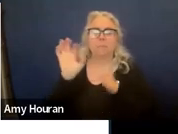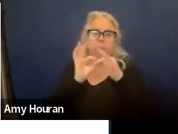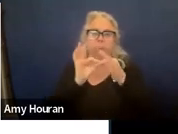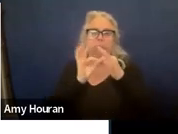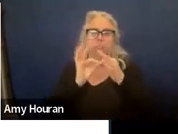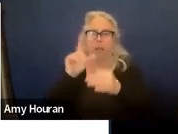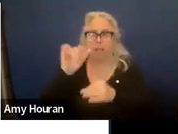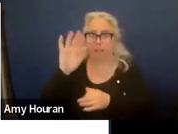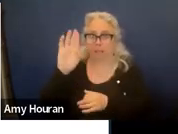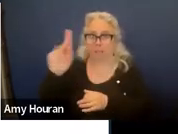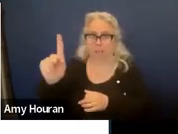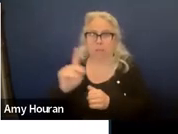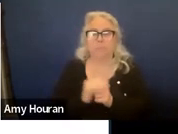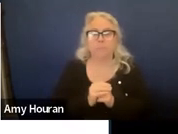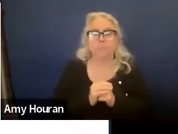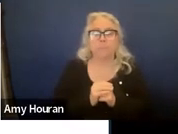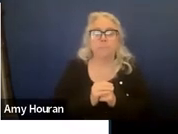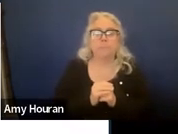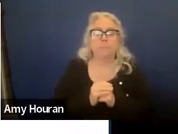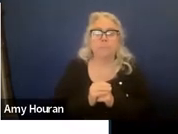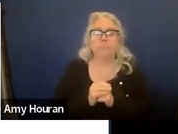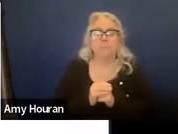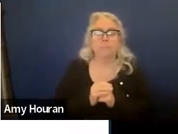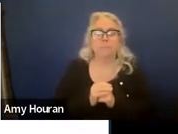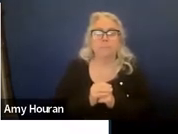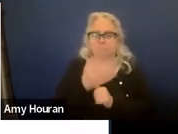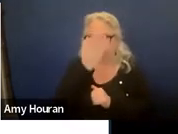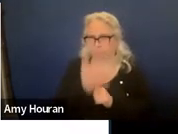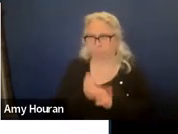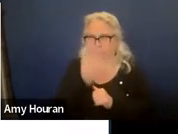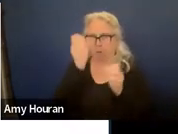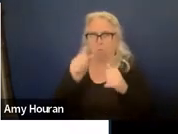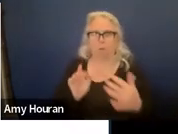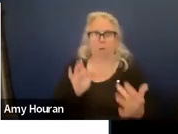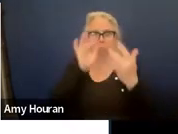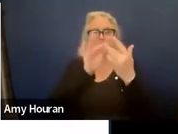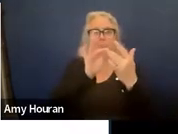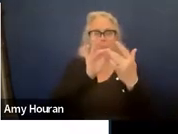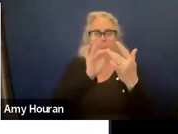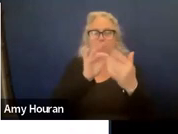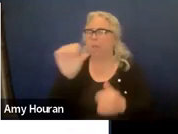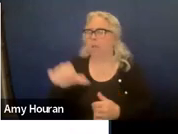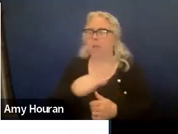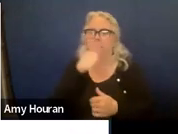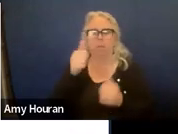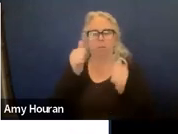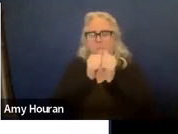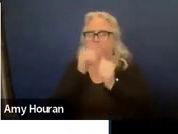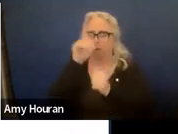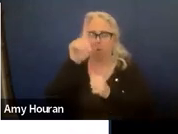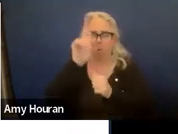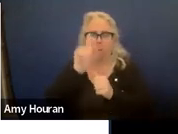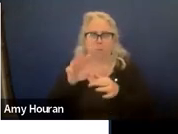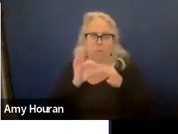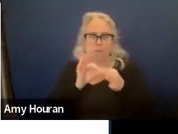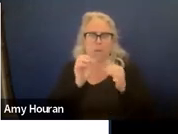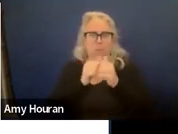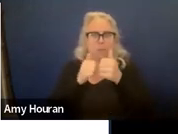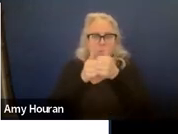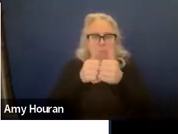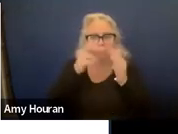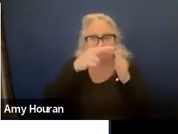links. And there we are. You can reach out to any of us with questions about